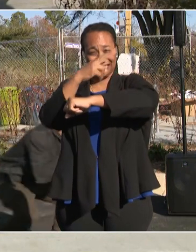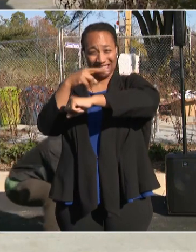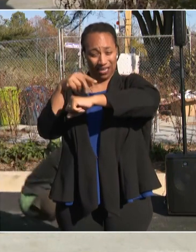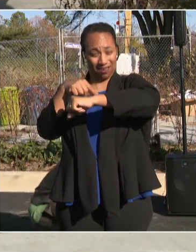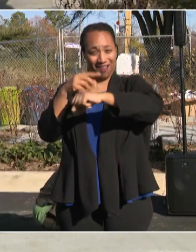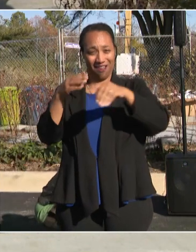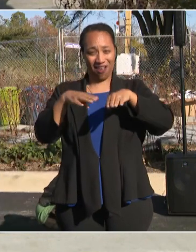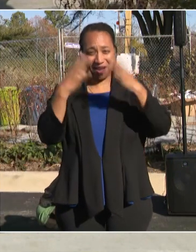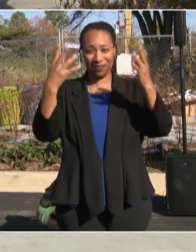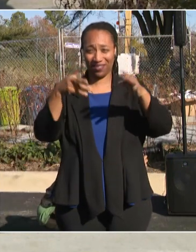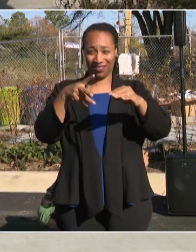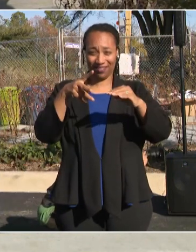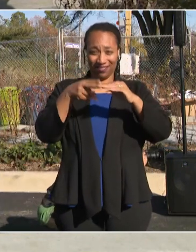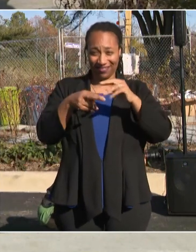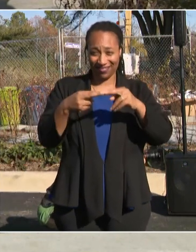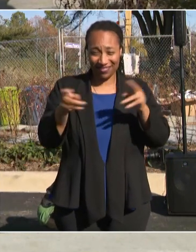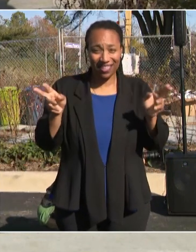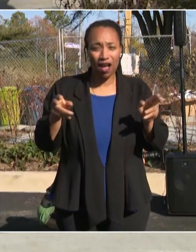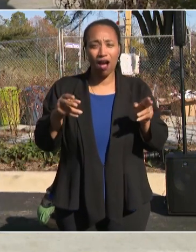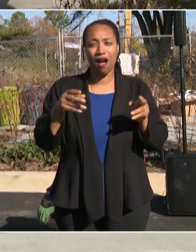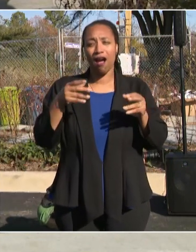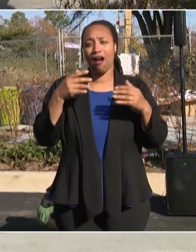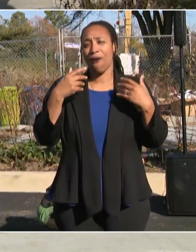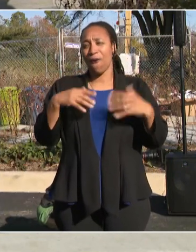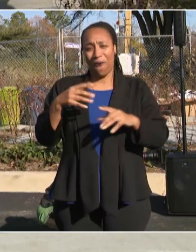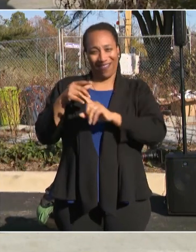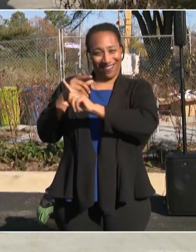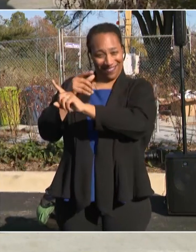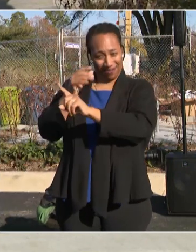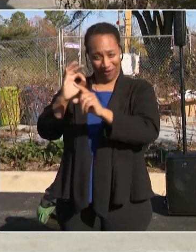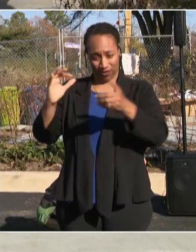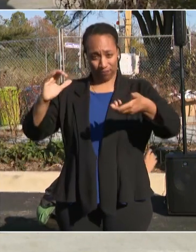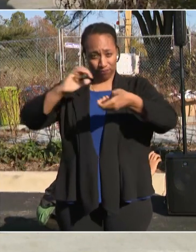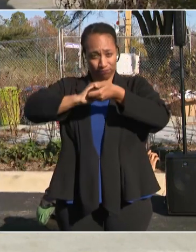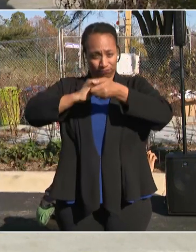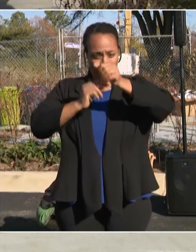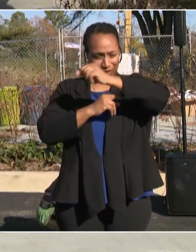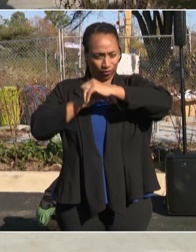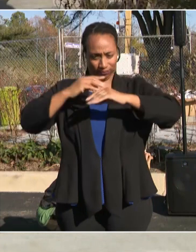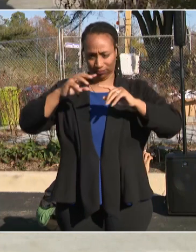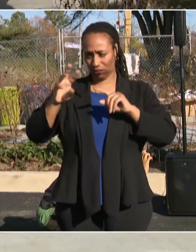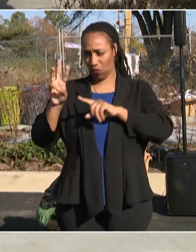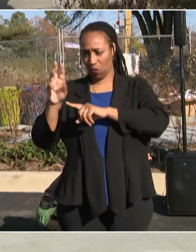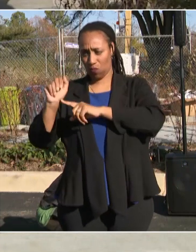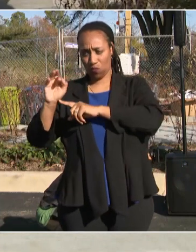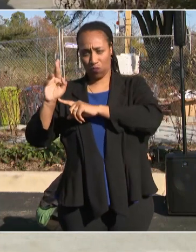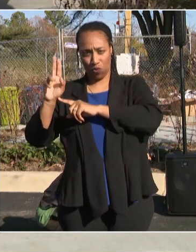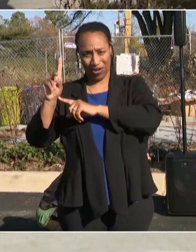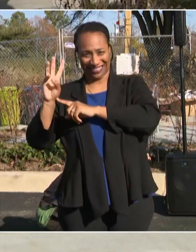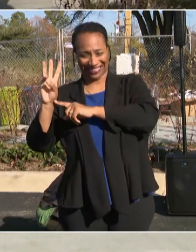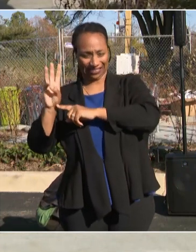between Ward 6 and Ward 8. Now I think it's between Ward 8 and Ward 8.